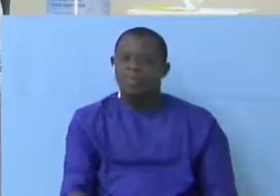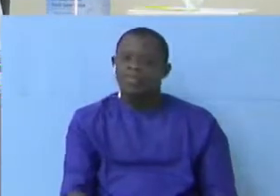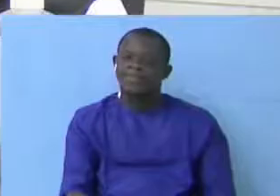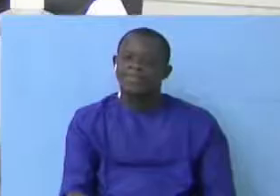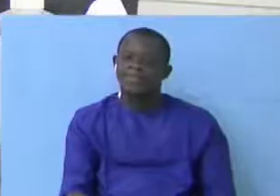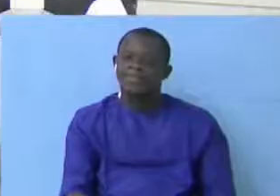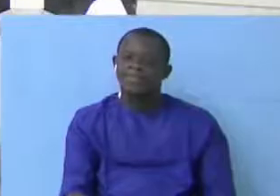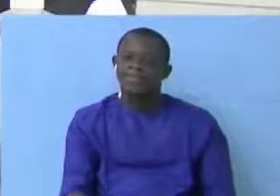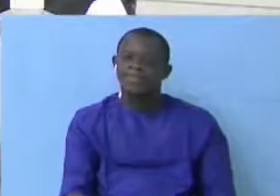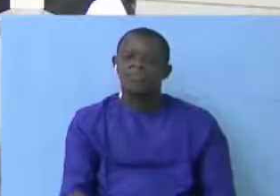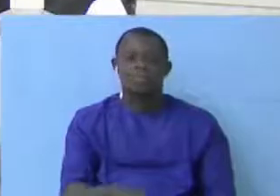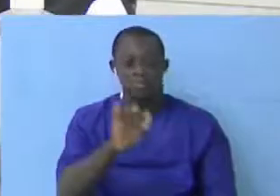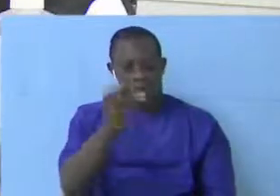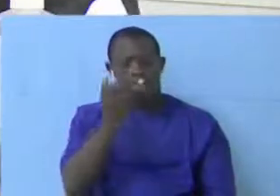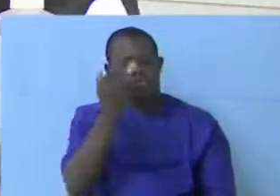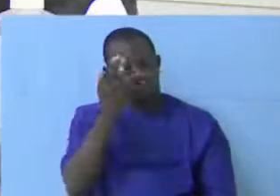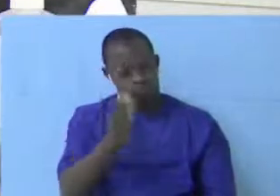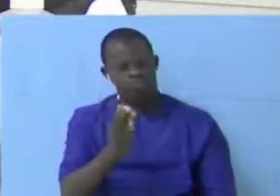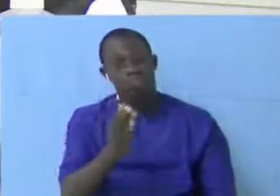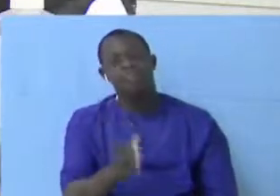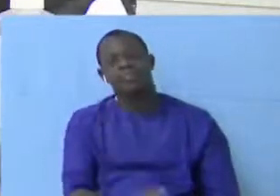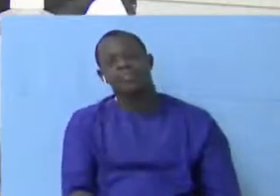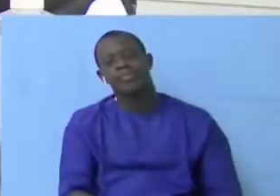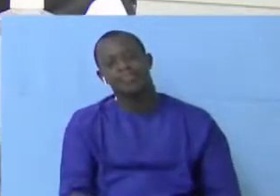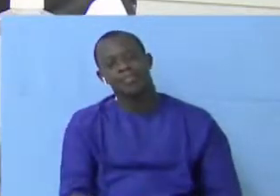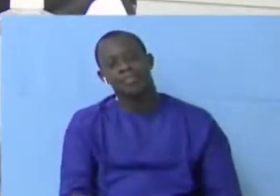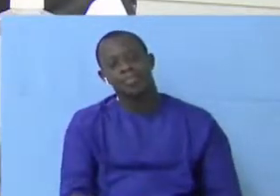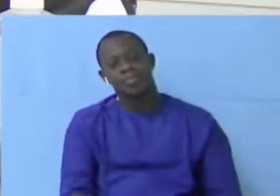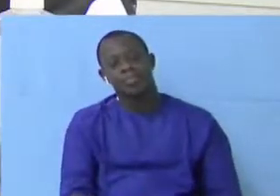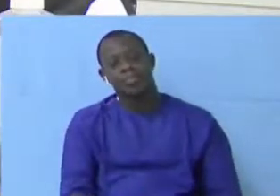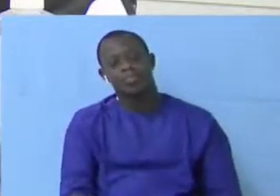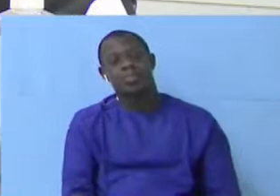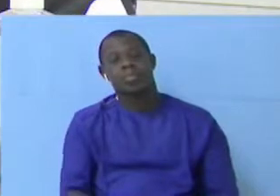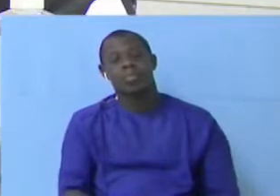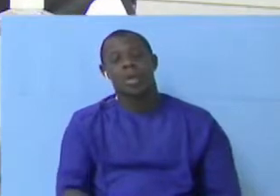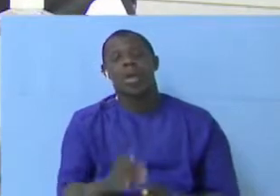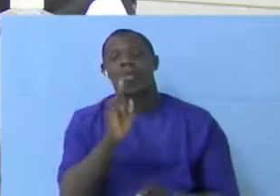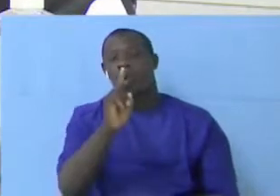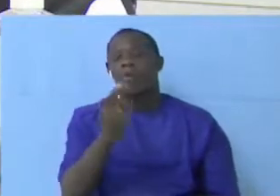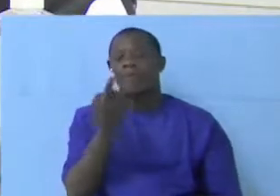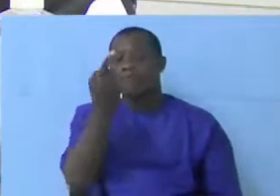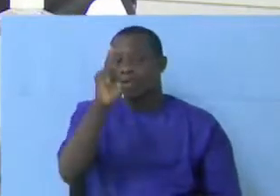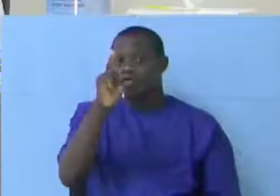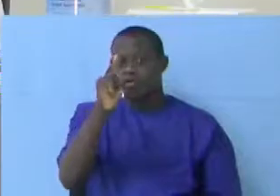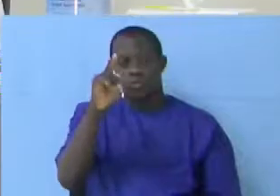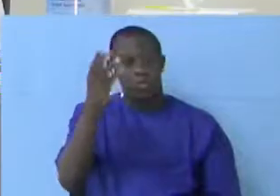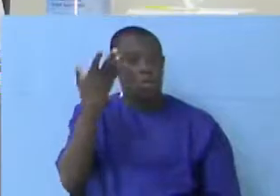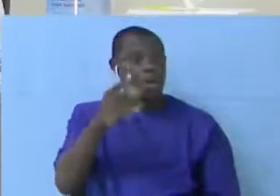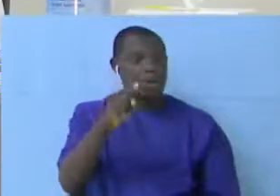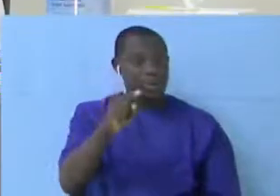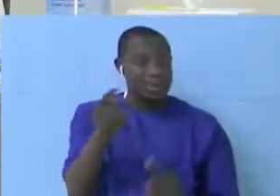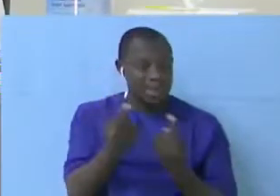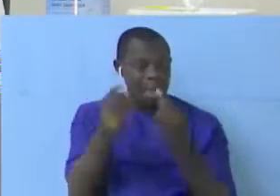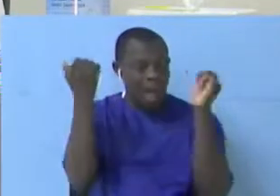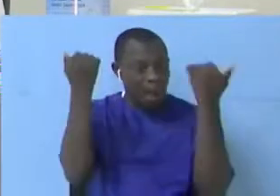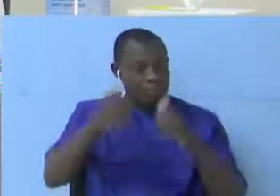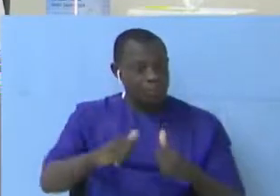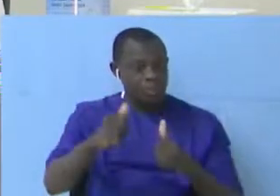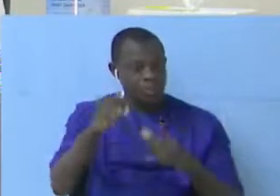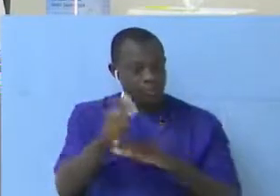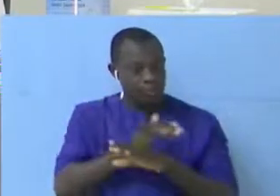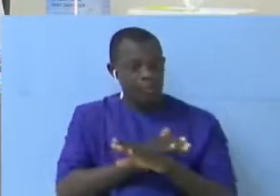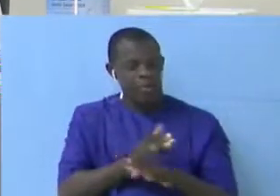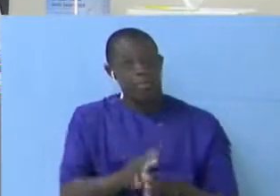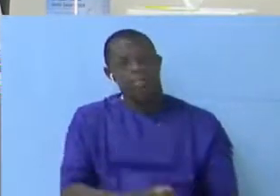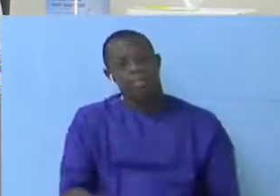tambira. That's correct. Tonya. But in the first instance, it was happening. Ku follow ni wato nyi abeke